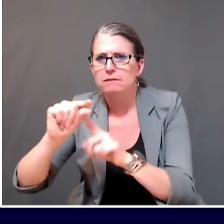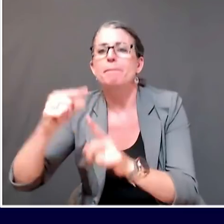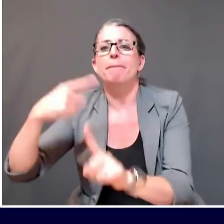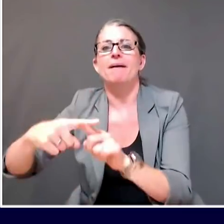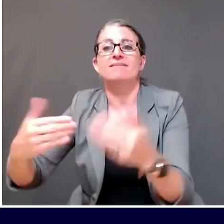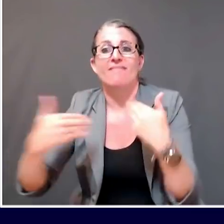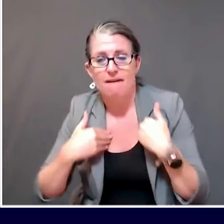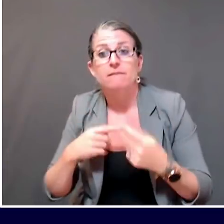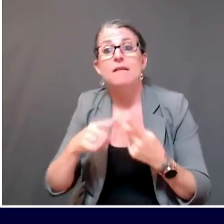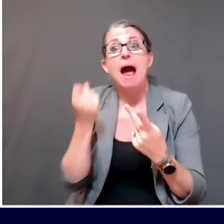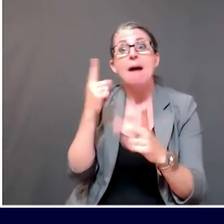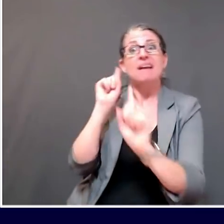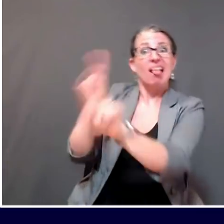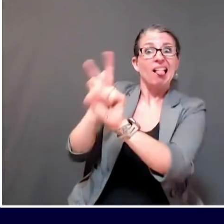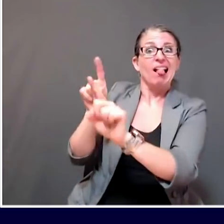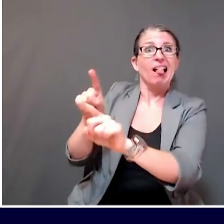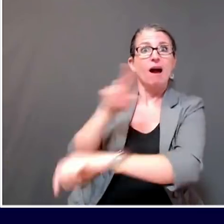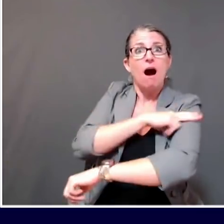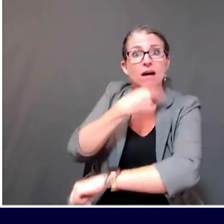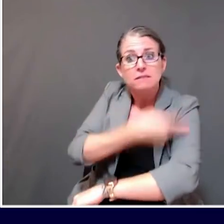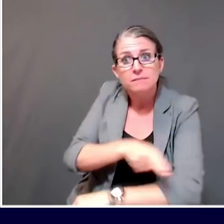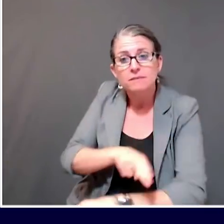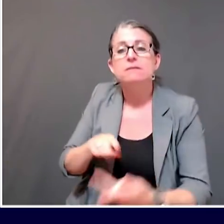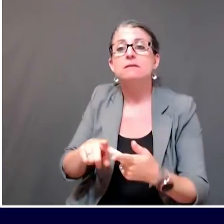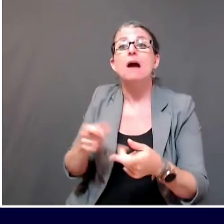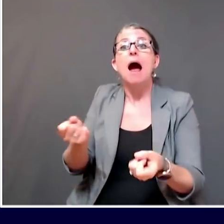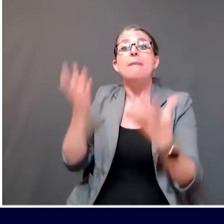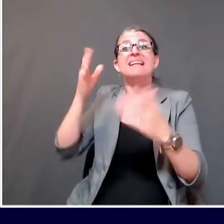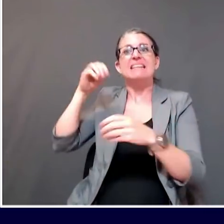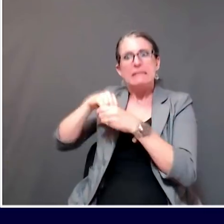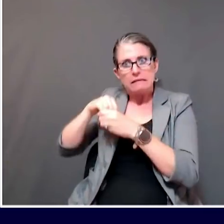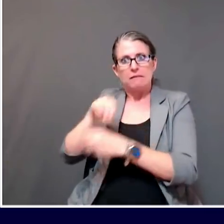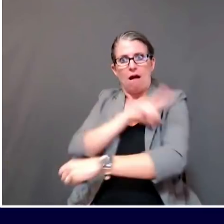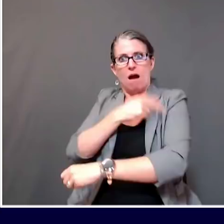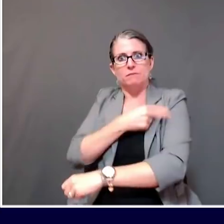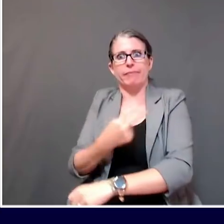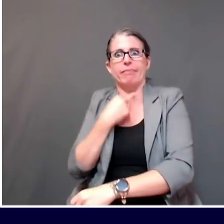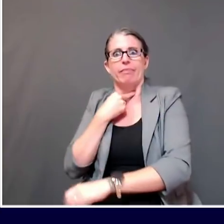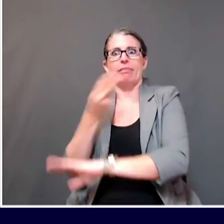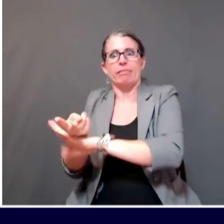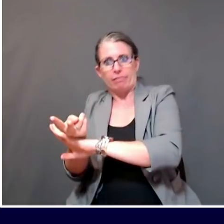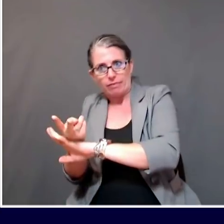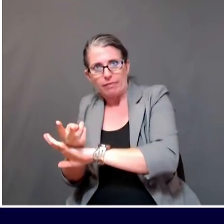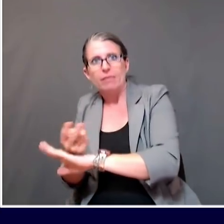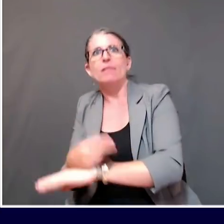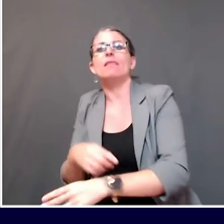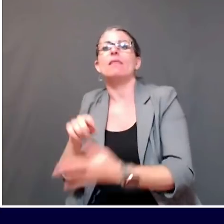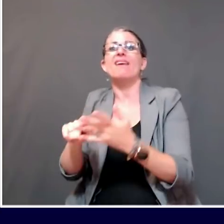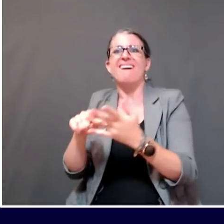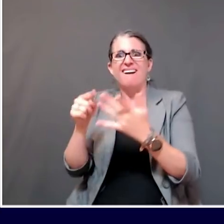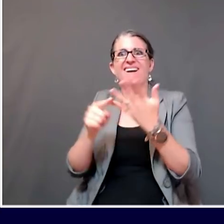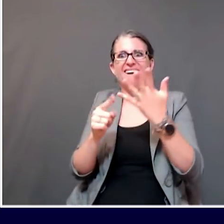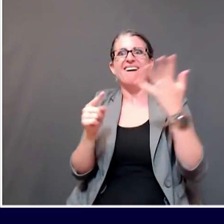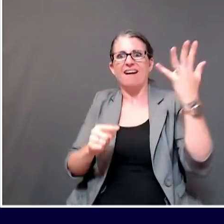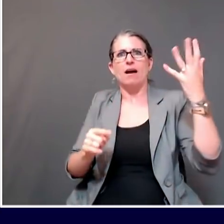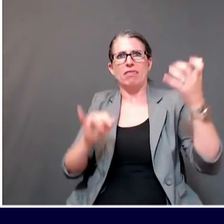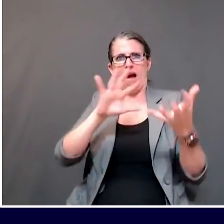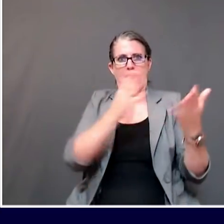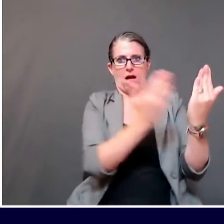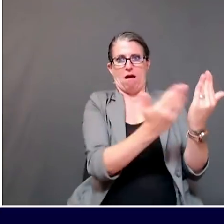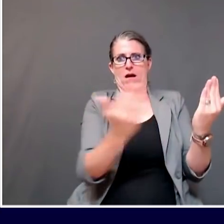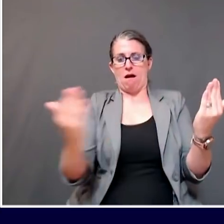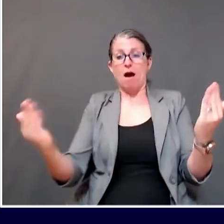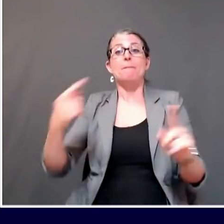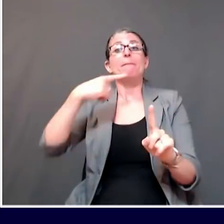at the community level when it comes to COVID transmission. I concur with the Surgeon General. That is a very important factor as we